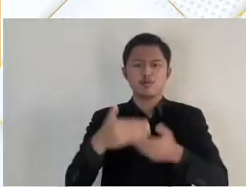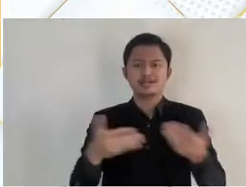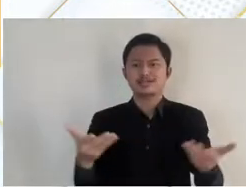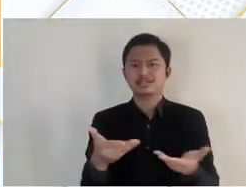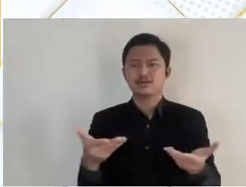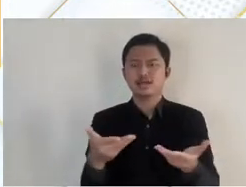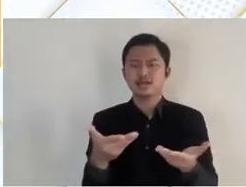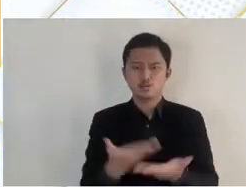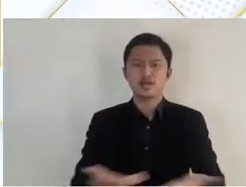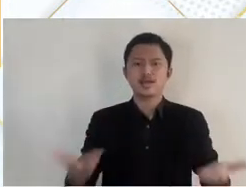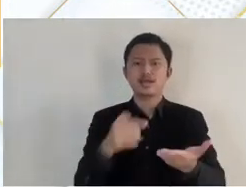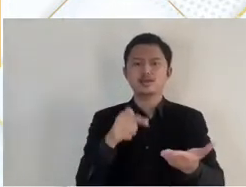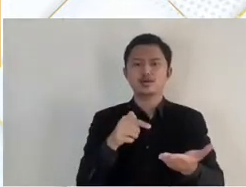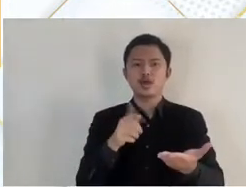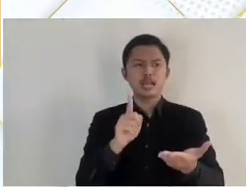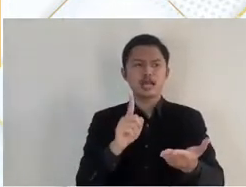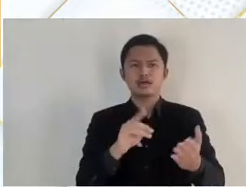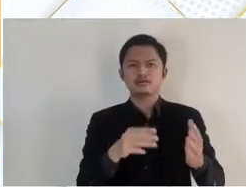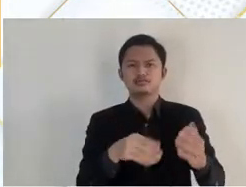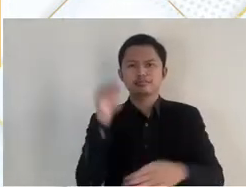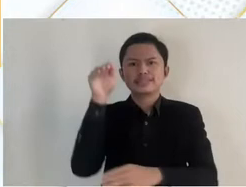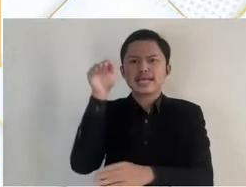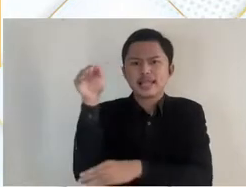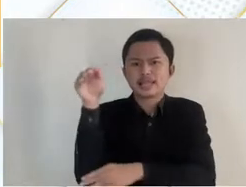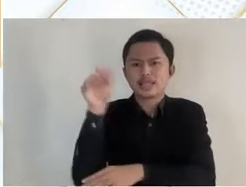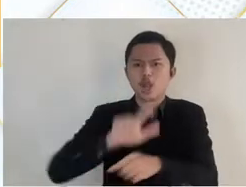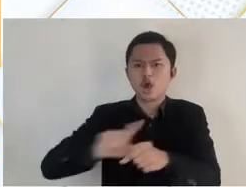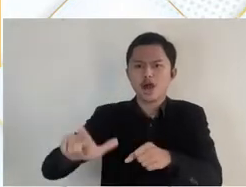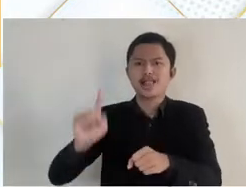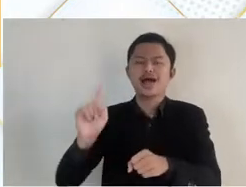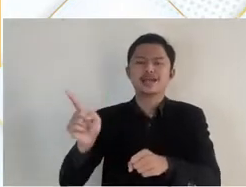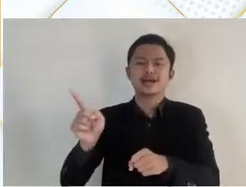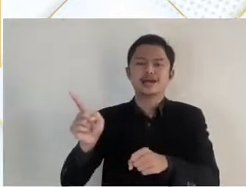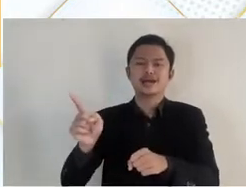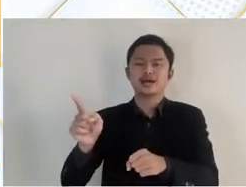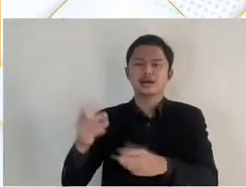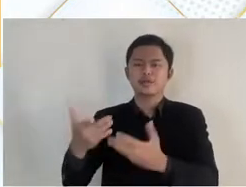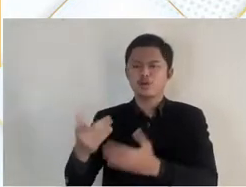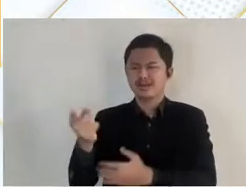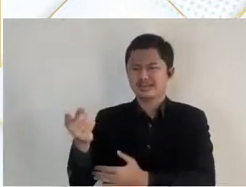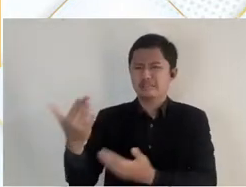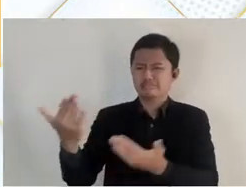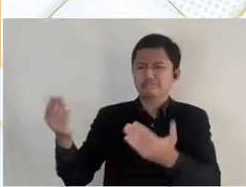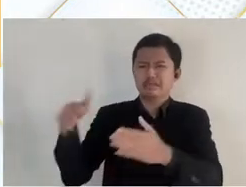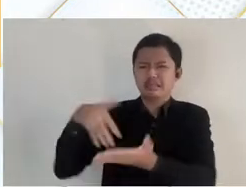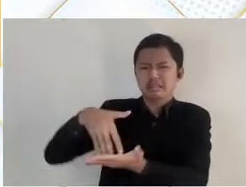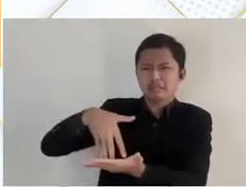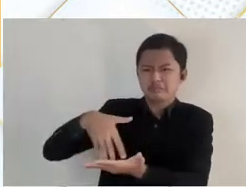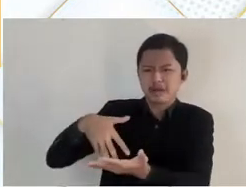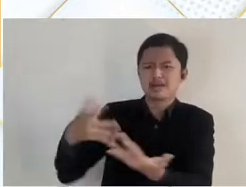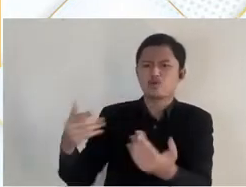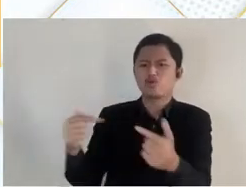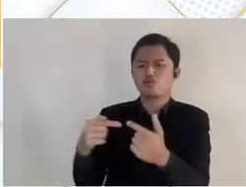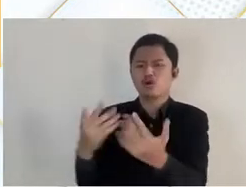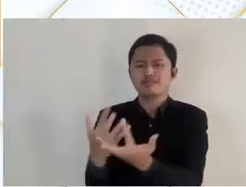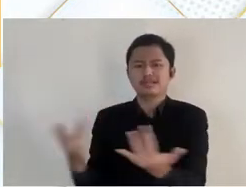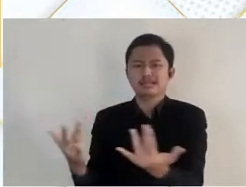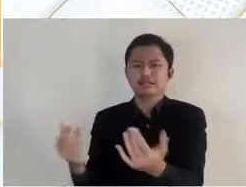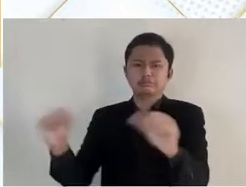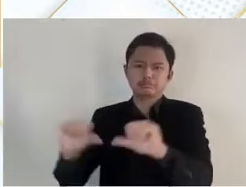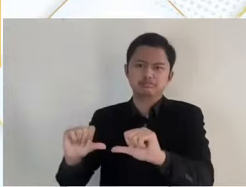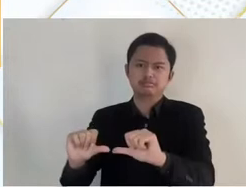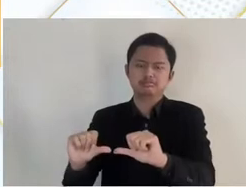You have local criminal groups, perhaps weak and limited state-society relations, and